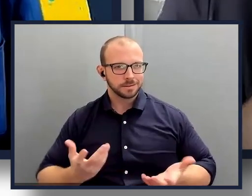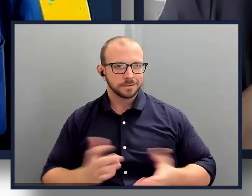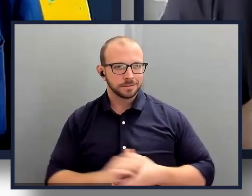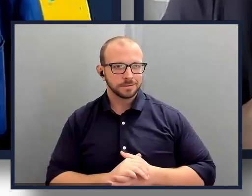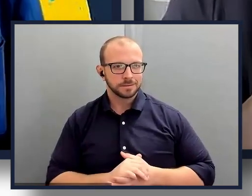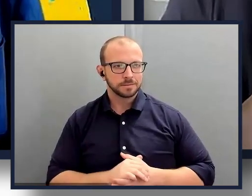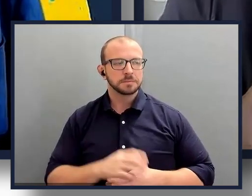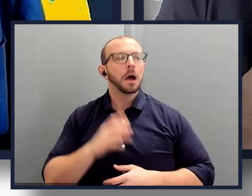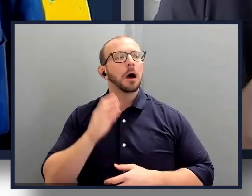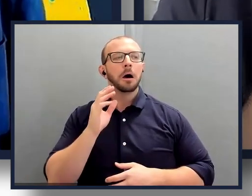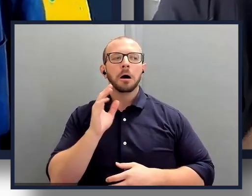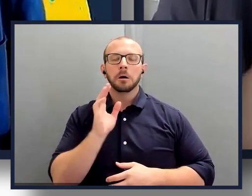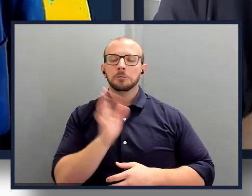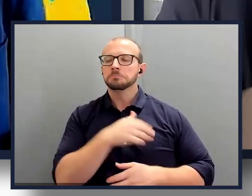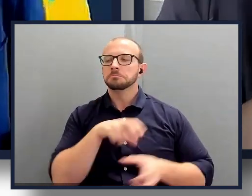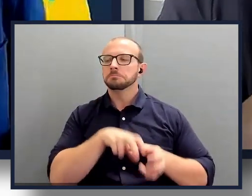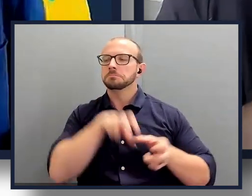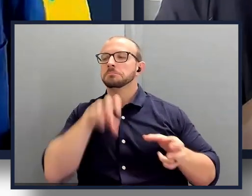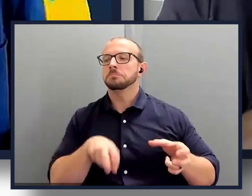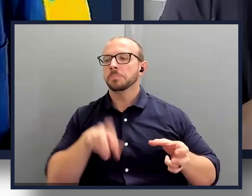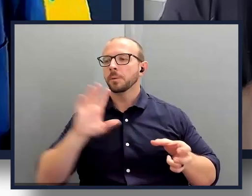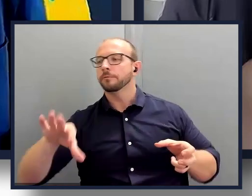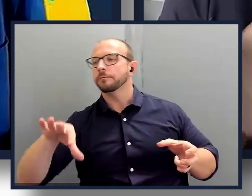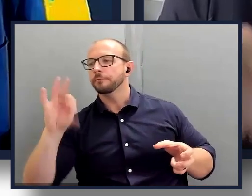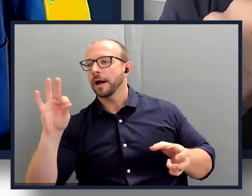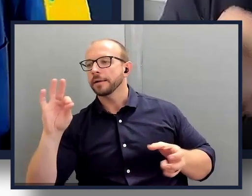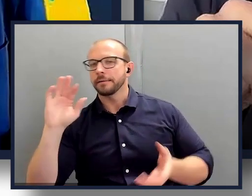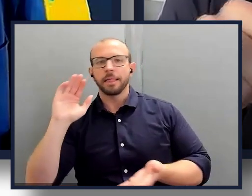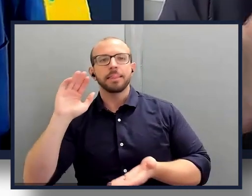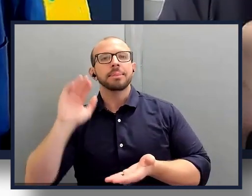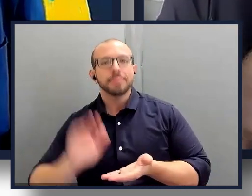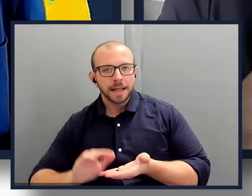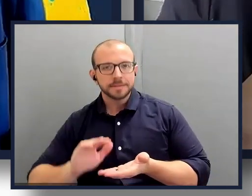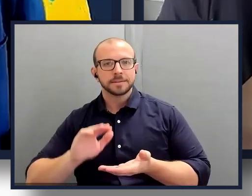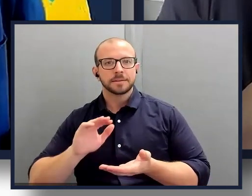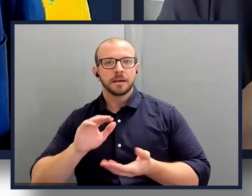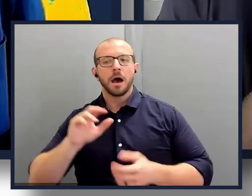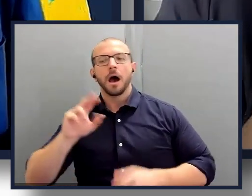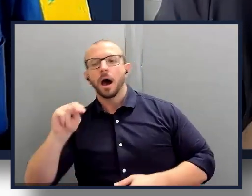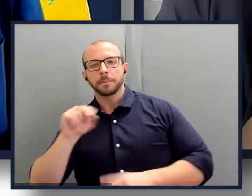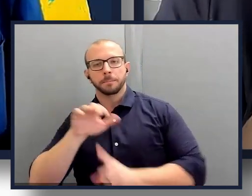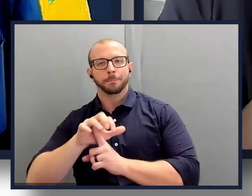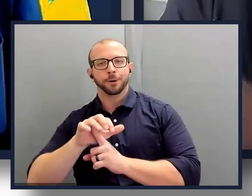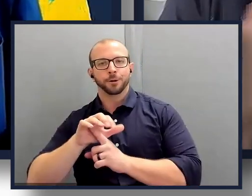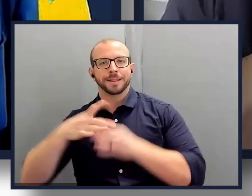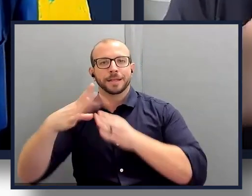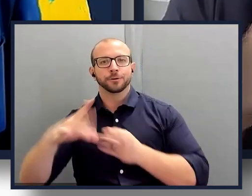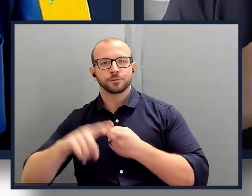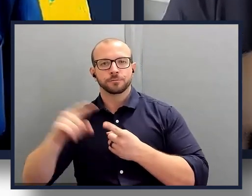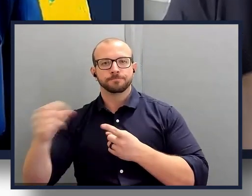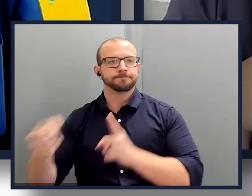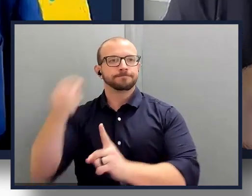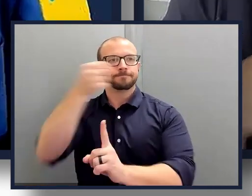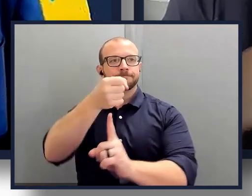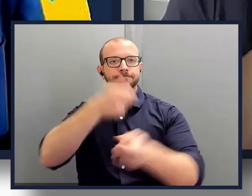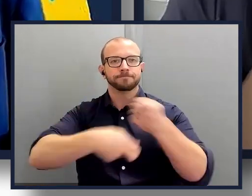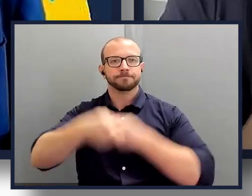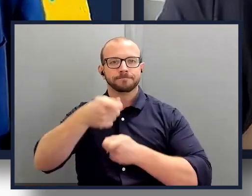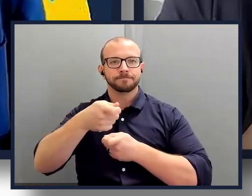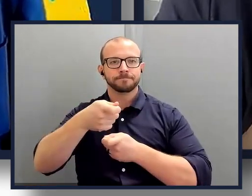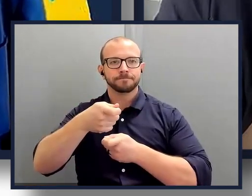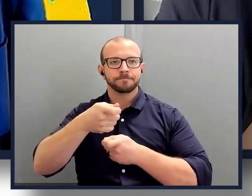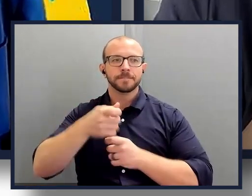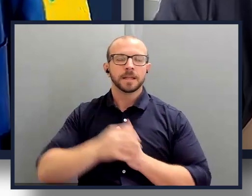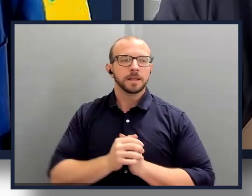find another less unpopular leader to put in place. And it's a very effective means of